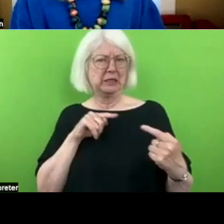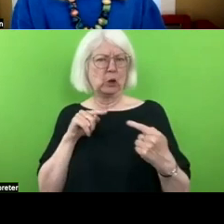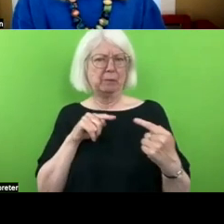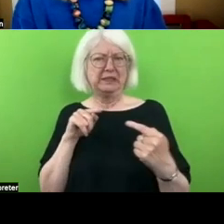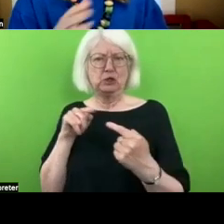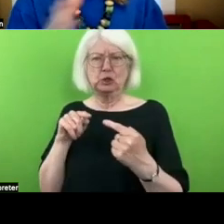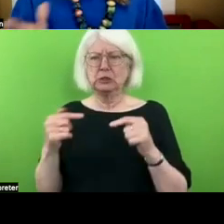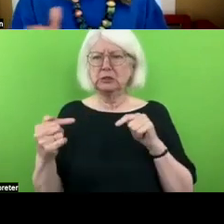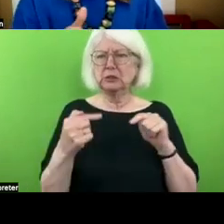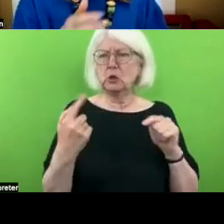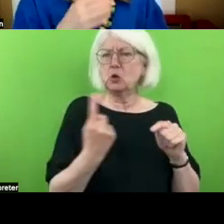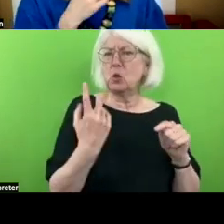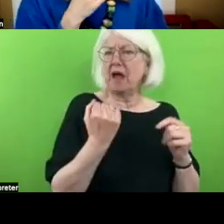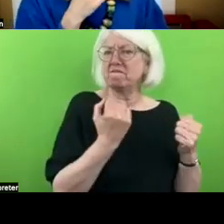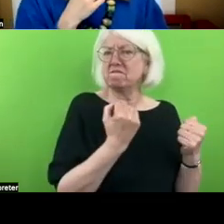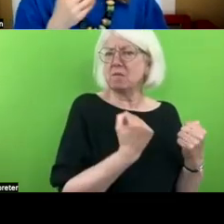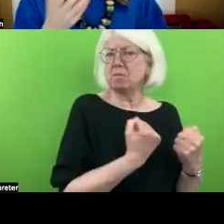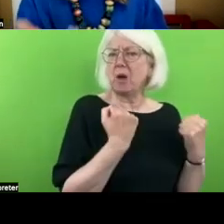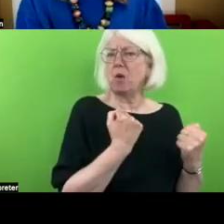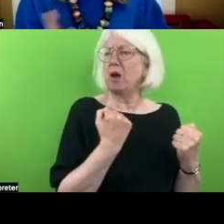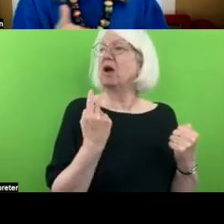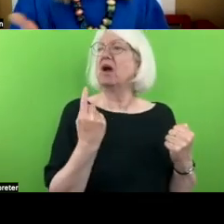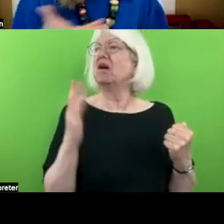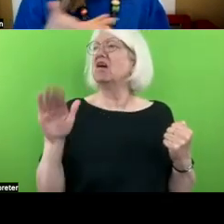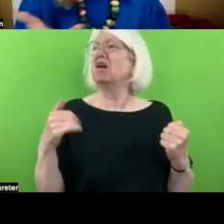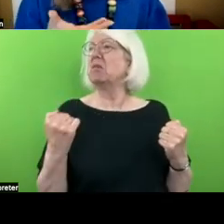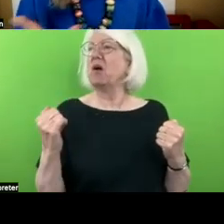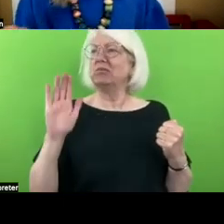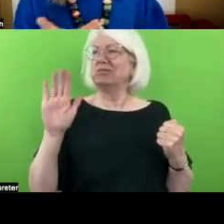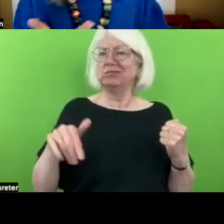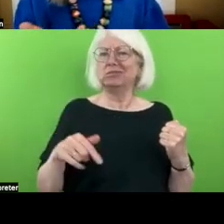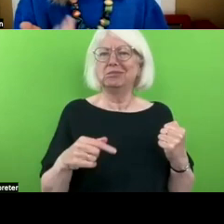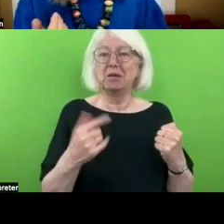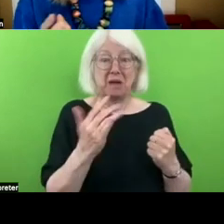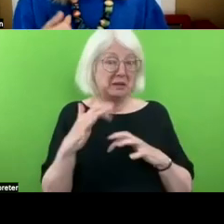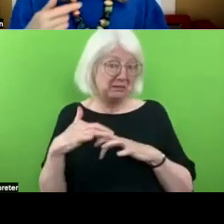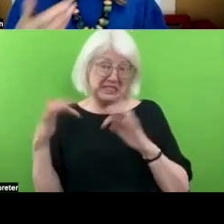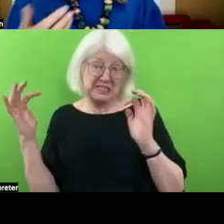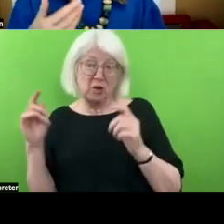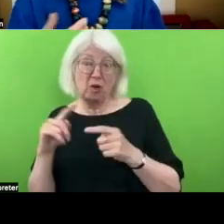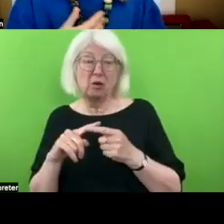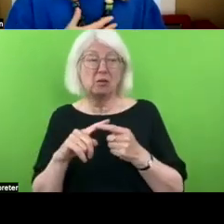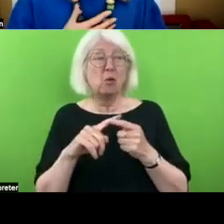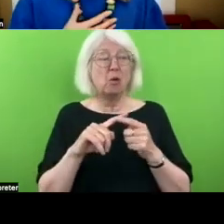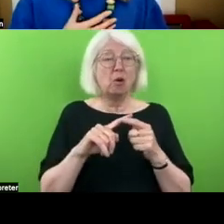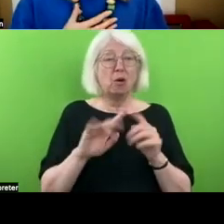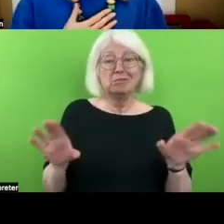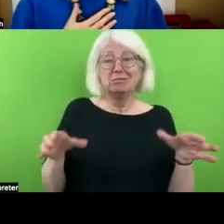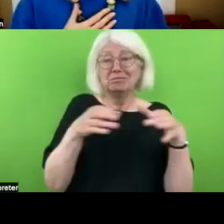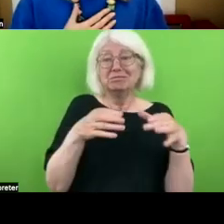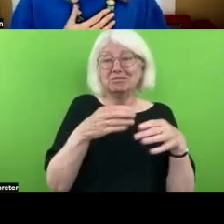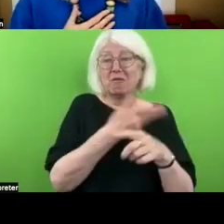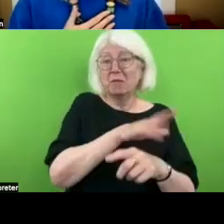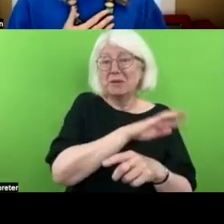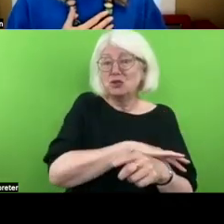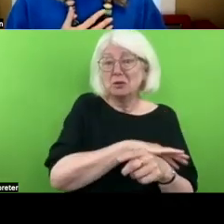power within the national church institutions. So perhaps in synod, maybe in the House and College of Bishops, maybe working with